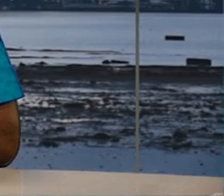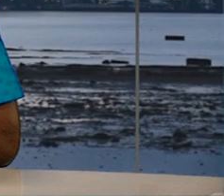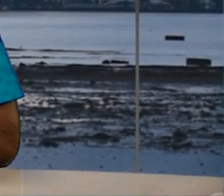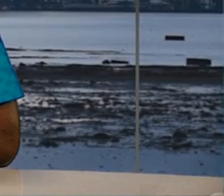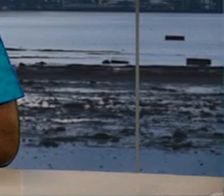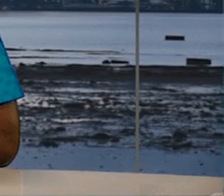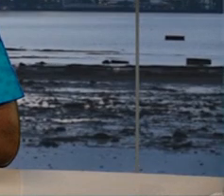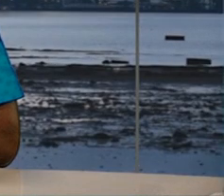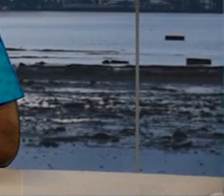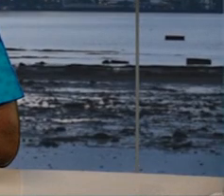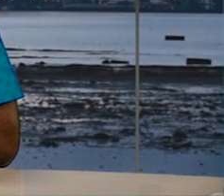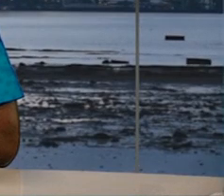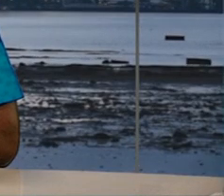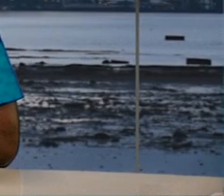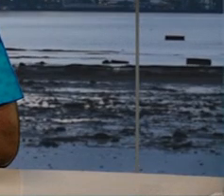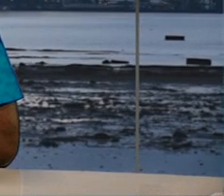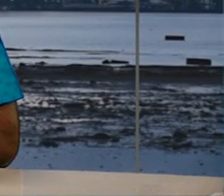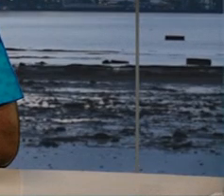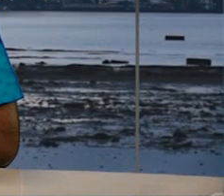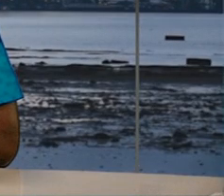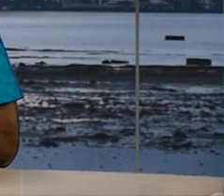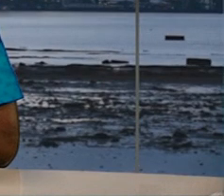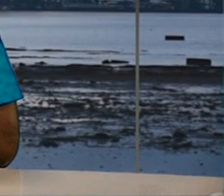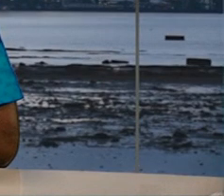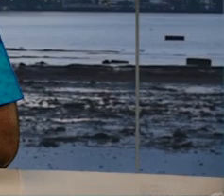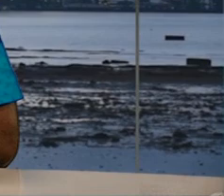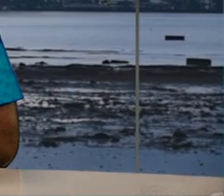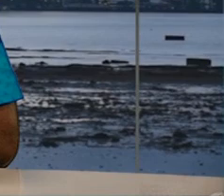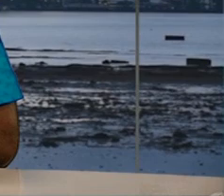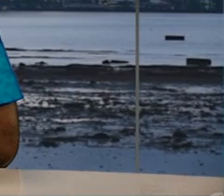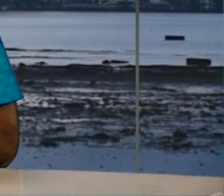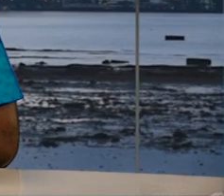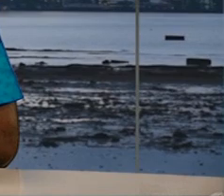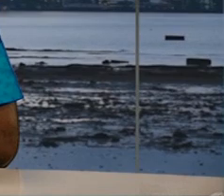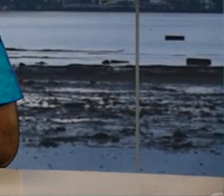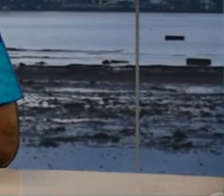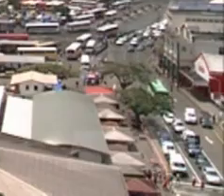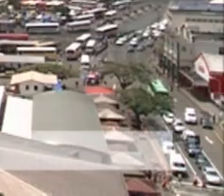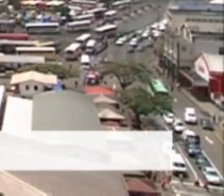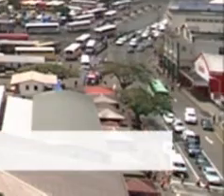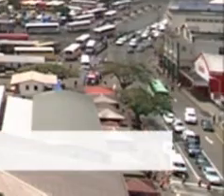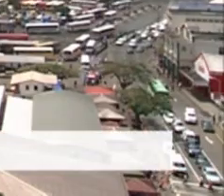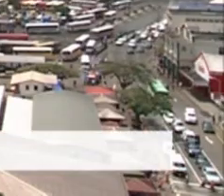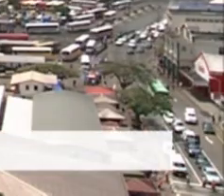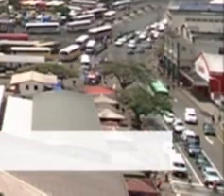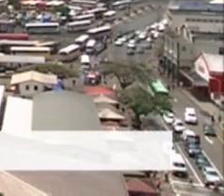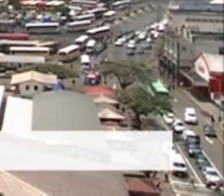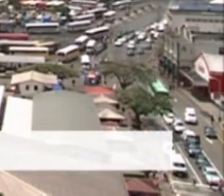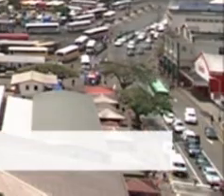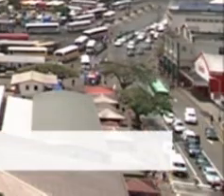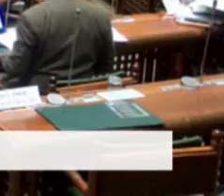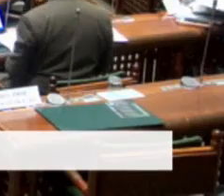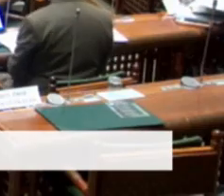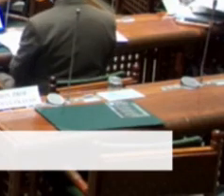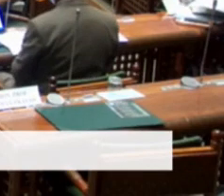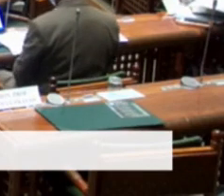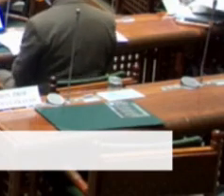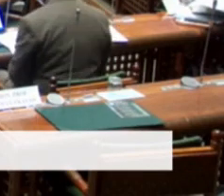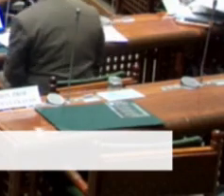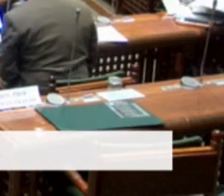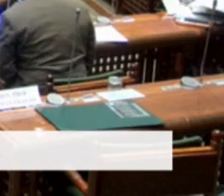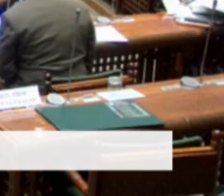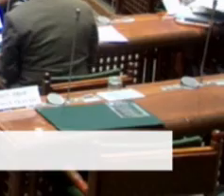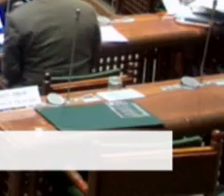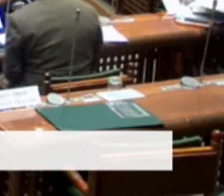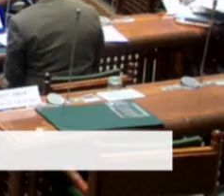Investment Bill 2020, and this replaces the Foreign Investment Act of 1999. Economy Minister Ayaz Sayed Qayyum says the